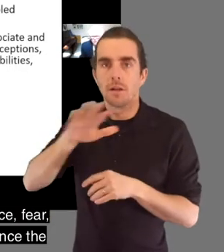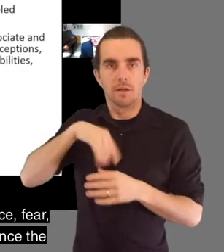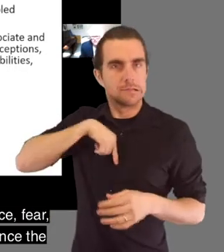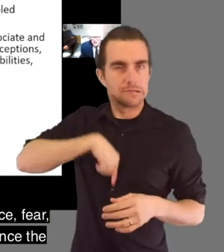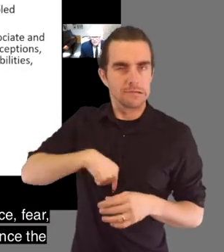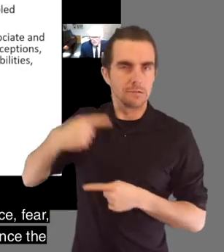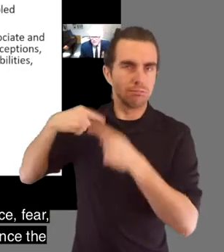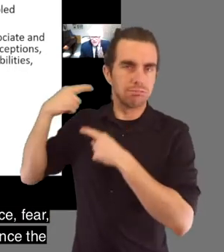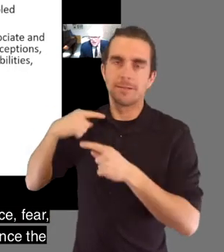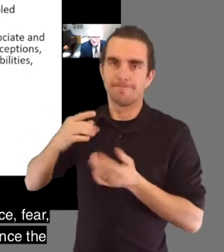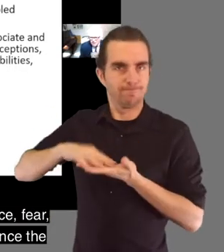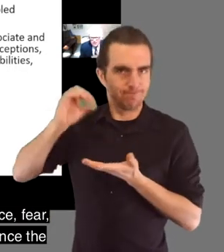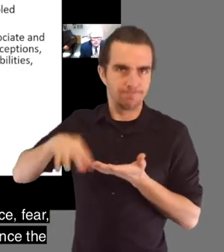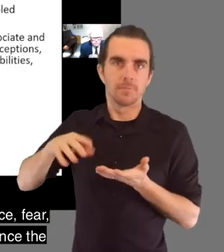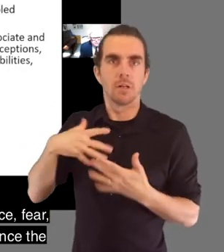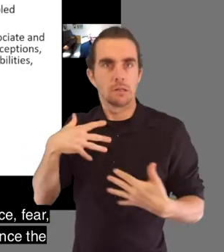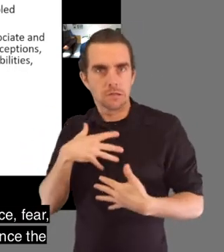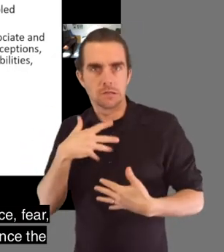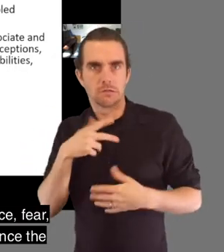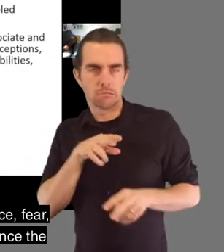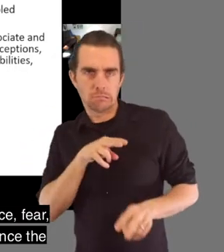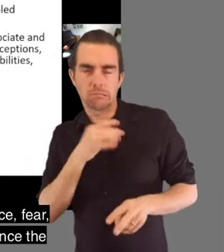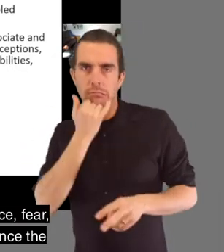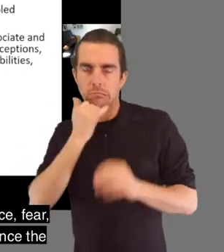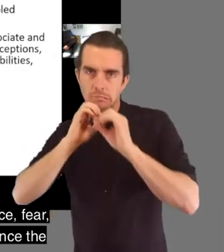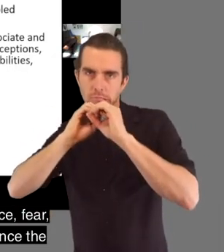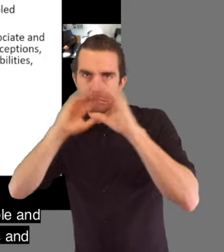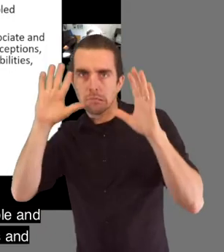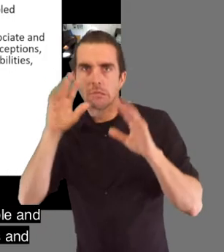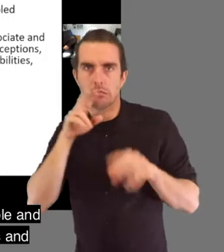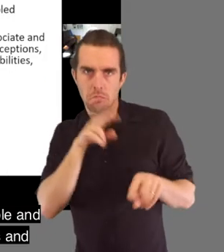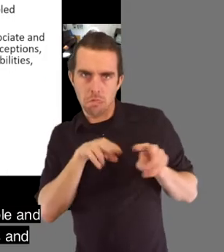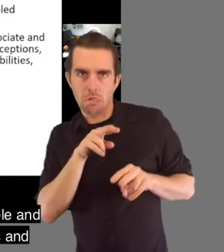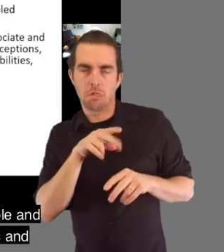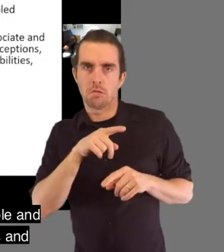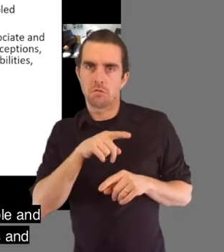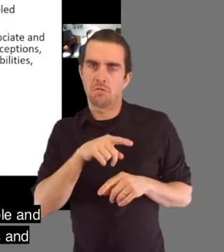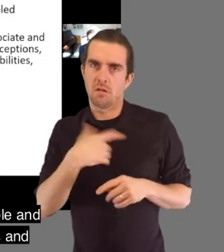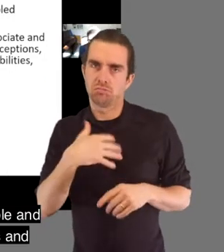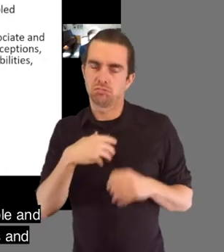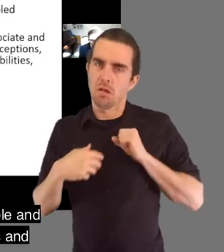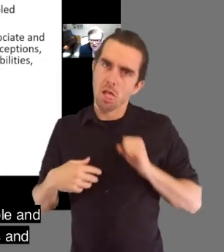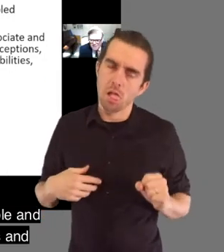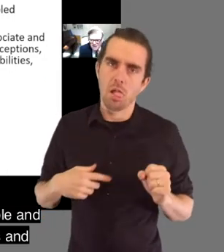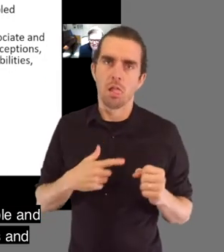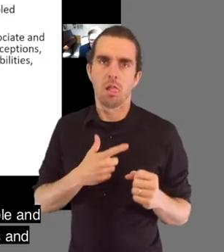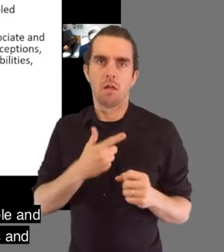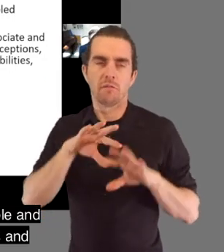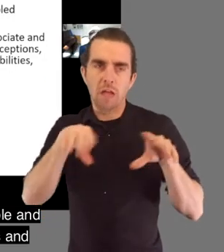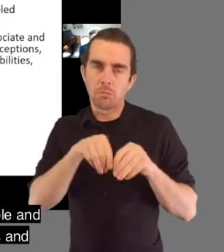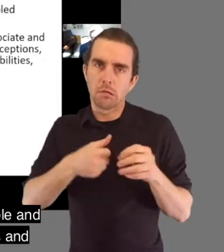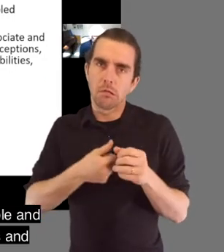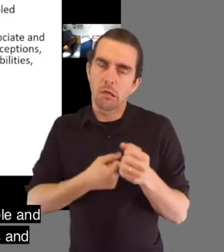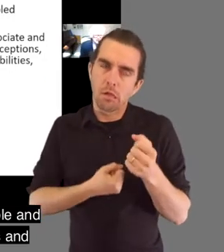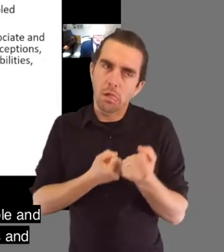deep-rooted beliefs, ignorance, fear, negative and untrue perceptions influence the low expectations of disabled people and their families